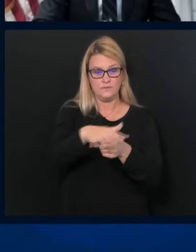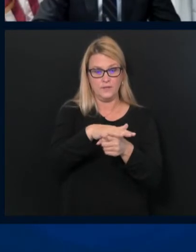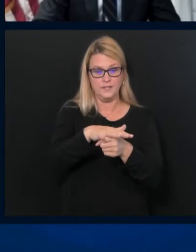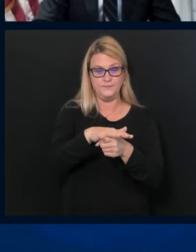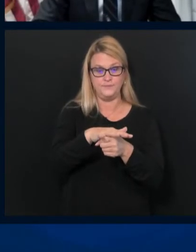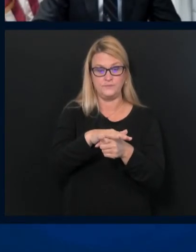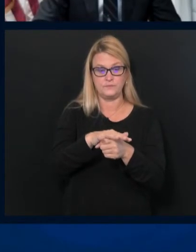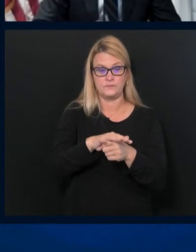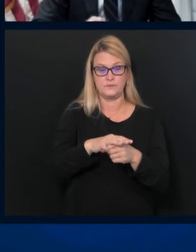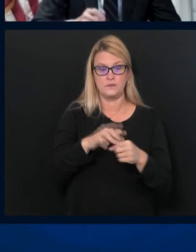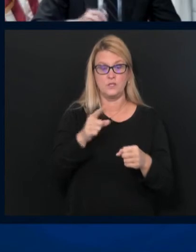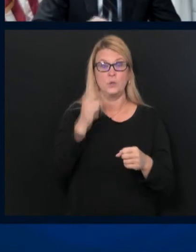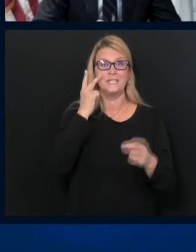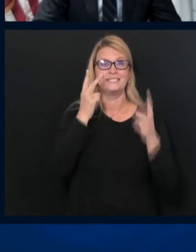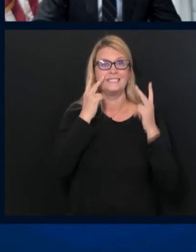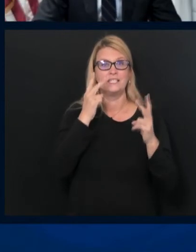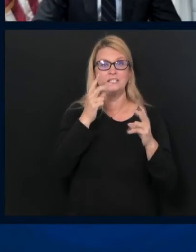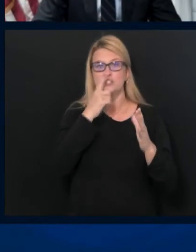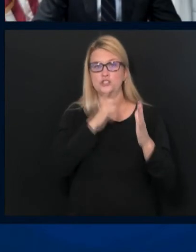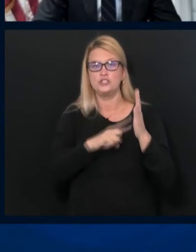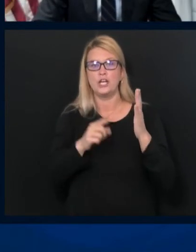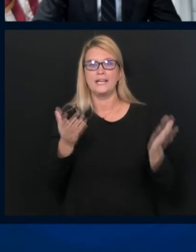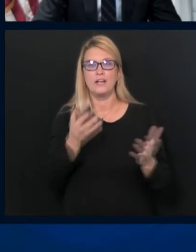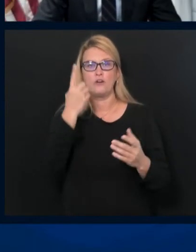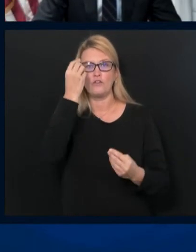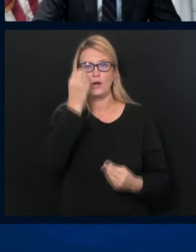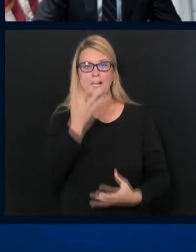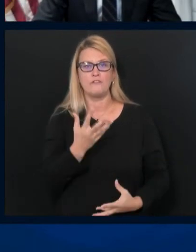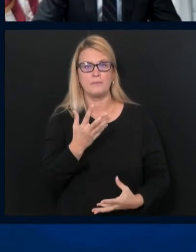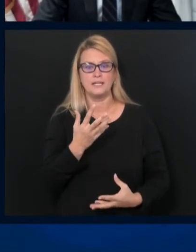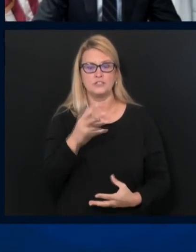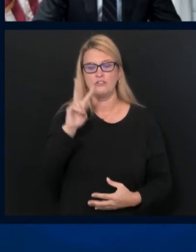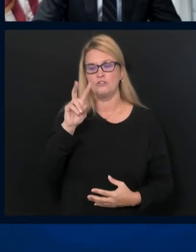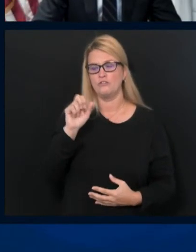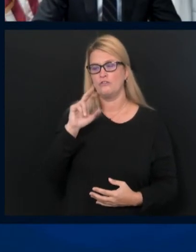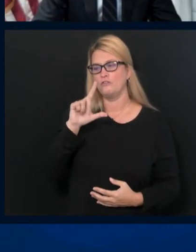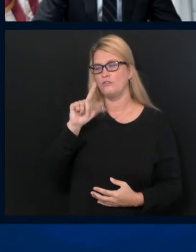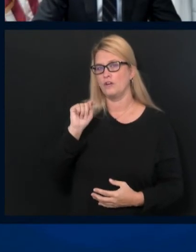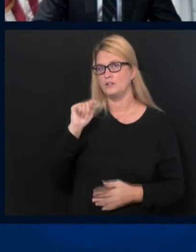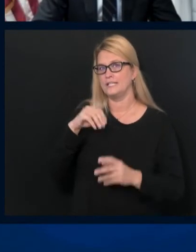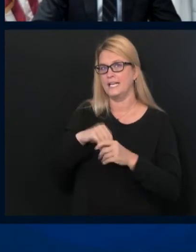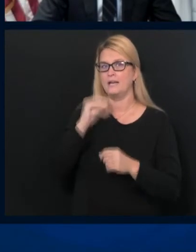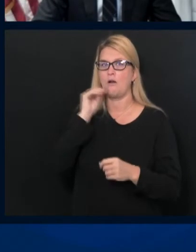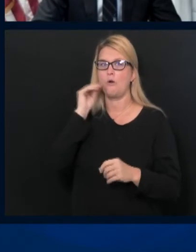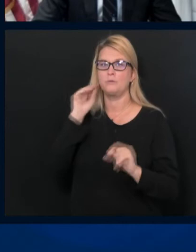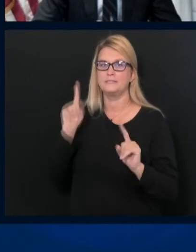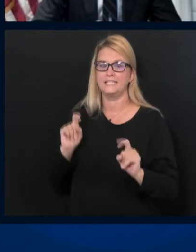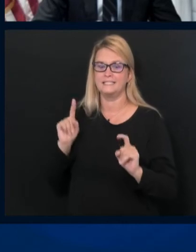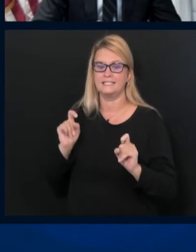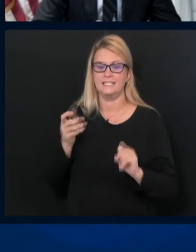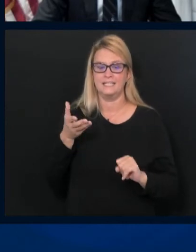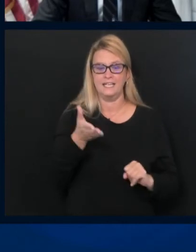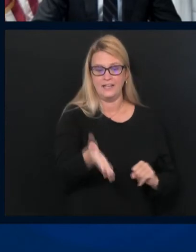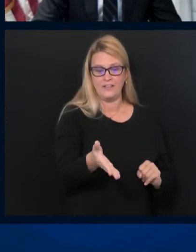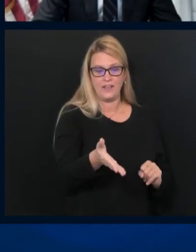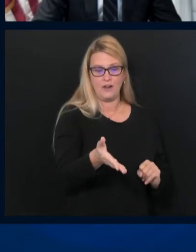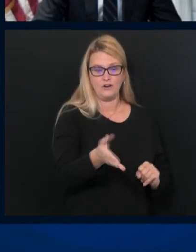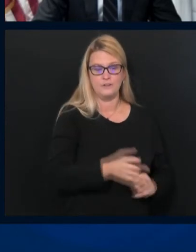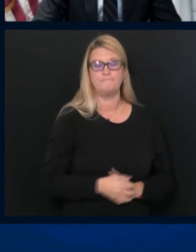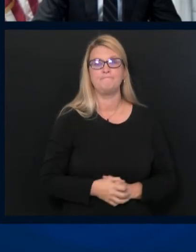is check here for information on Vault in-home testing. So it's on the testing